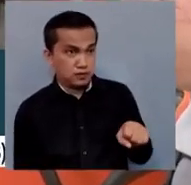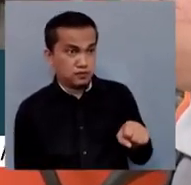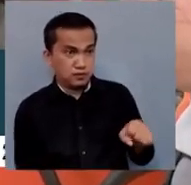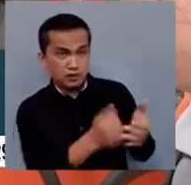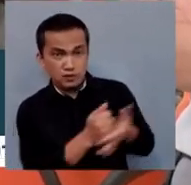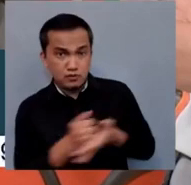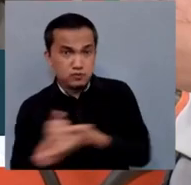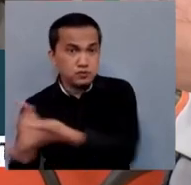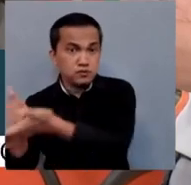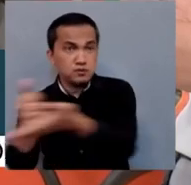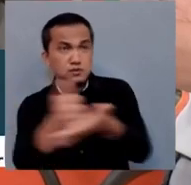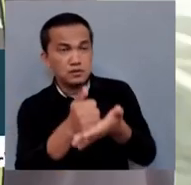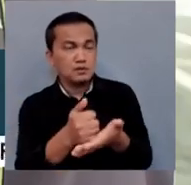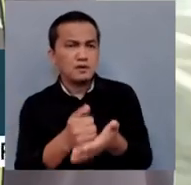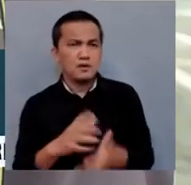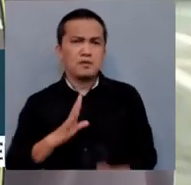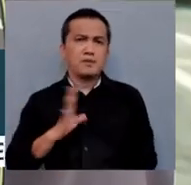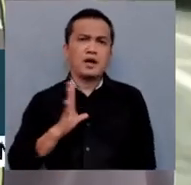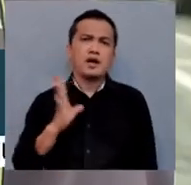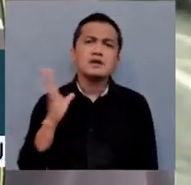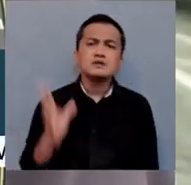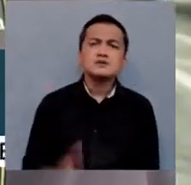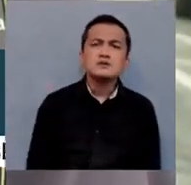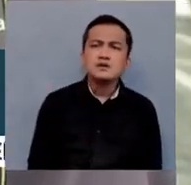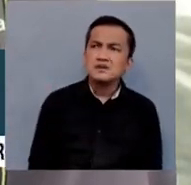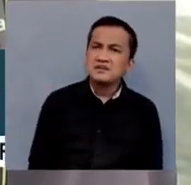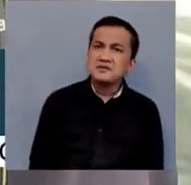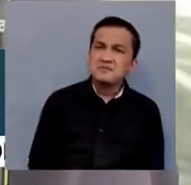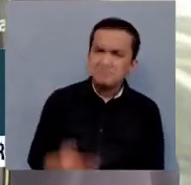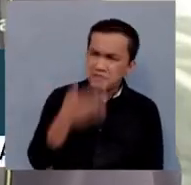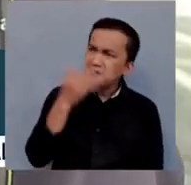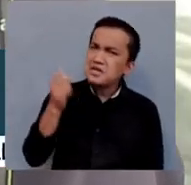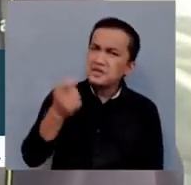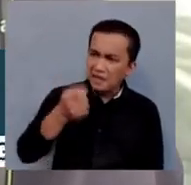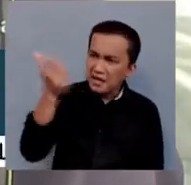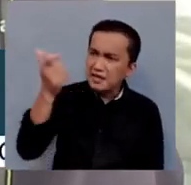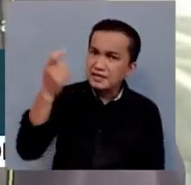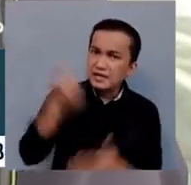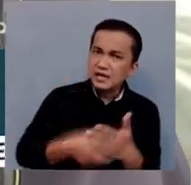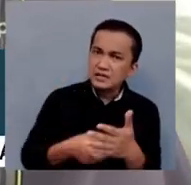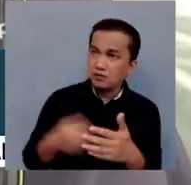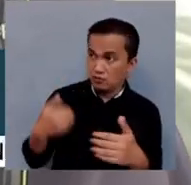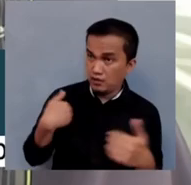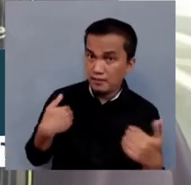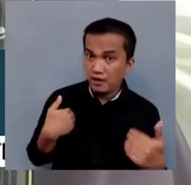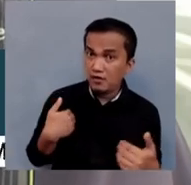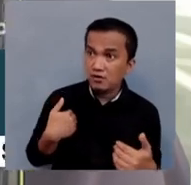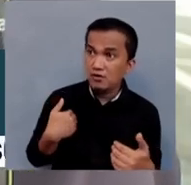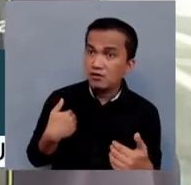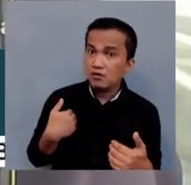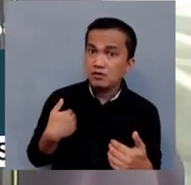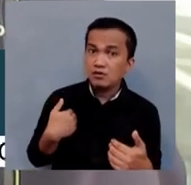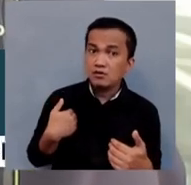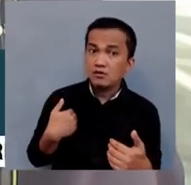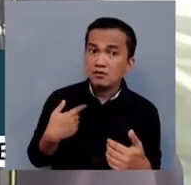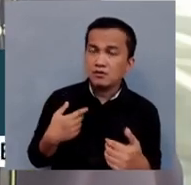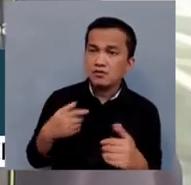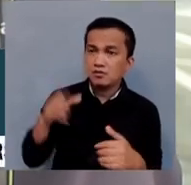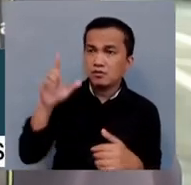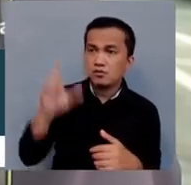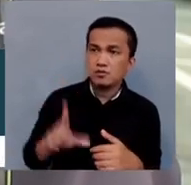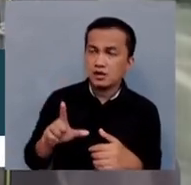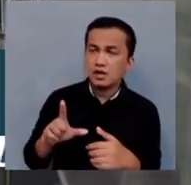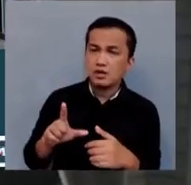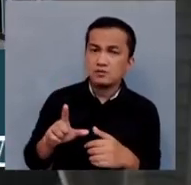pangkalahatan, eh, okay lang po. Mas okay po yung tanggalin muna yung tax para habang wala pa, at least mababa yung konsumo